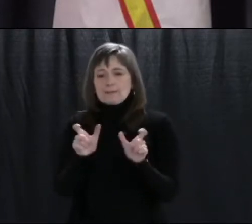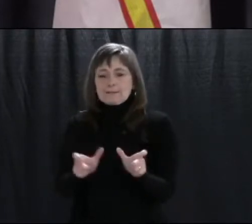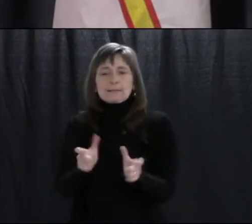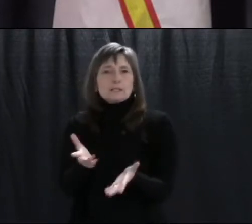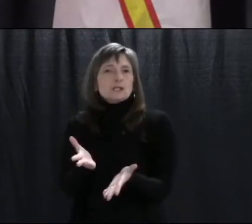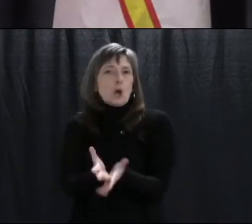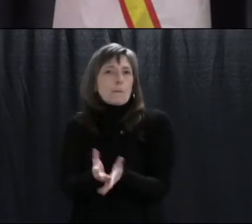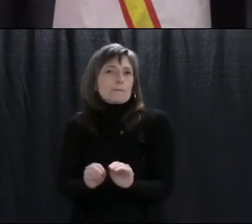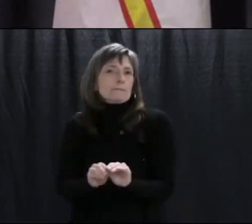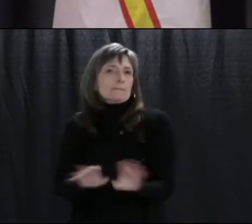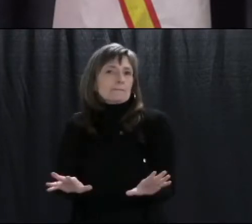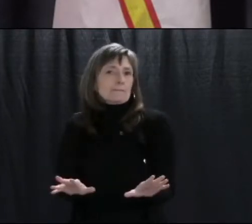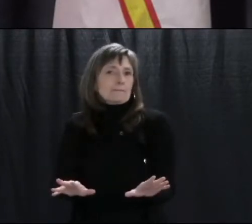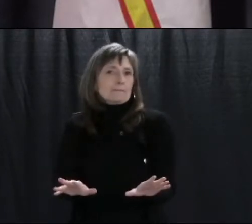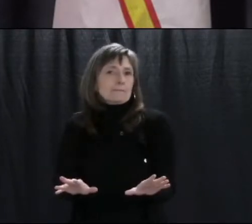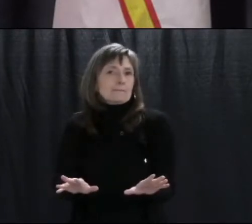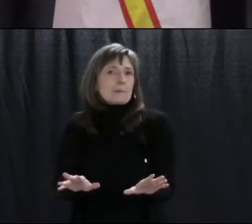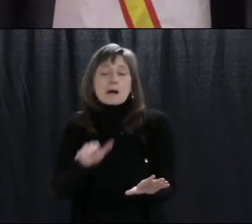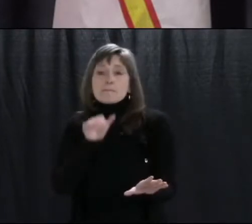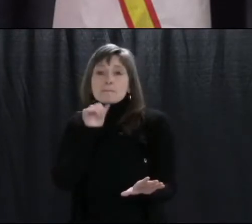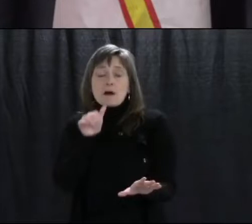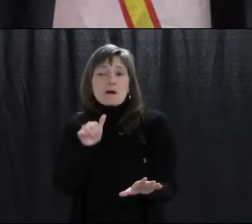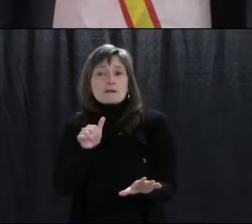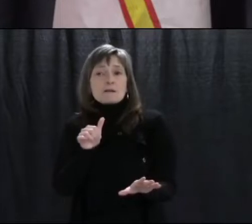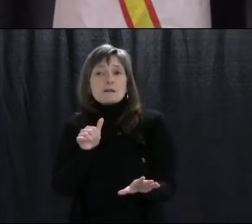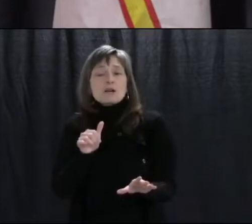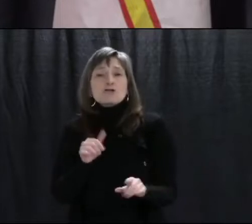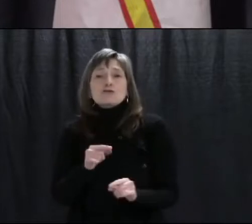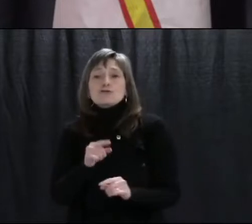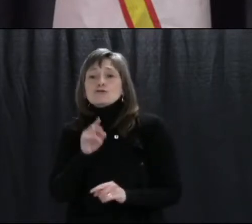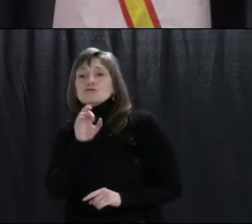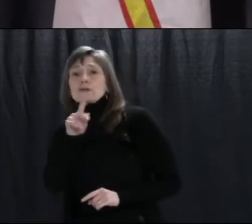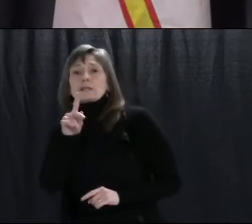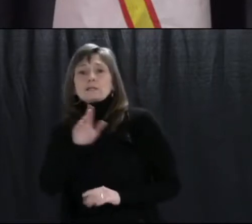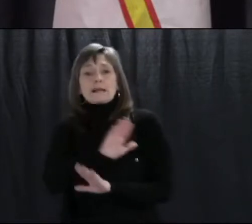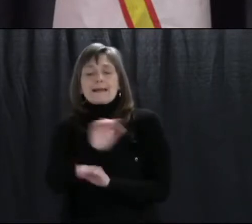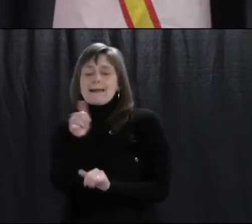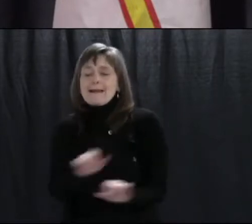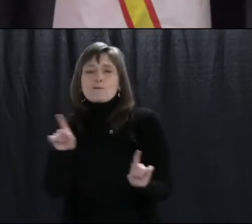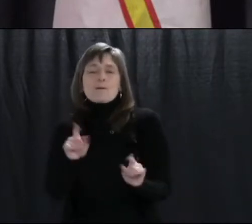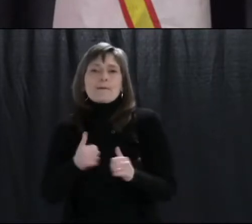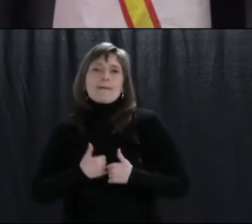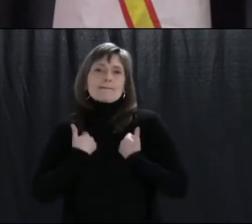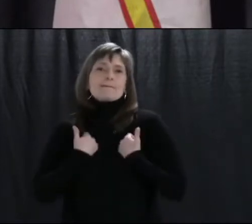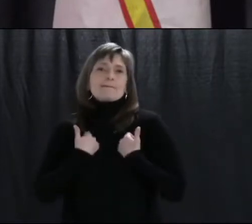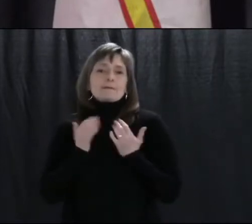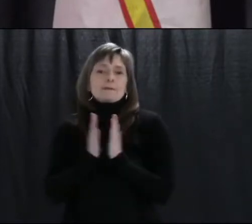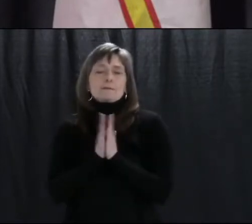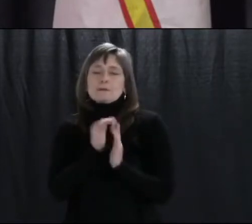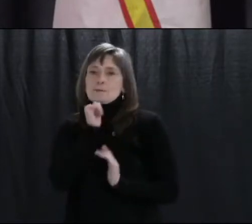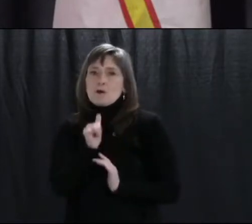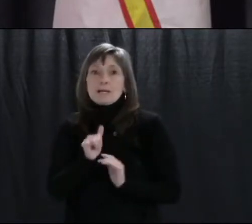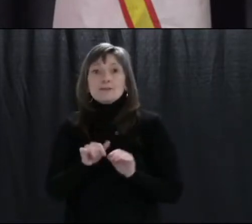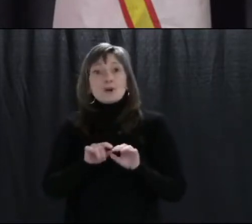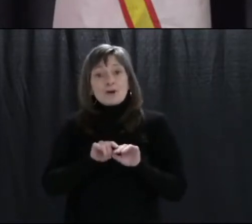will not put people's lives at risk. We're not only talking about containing the